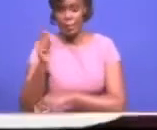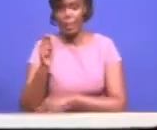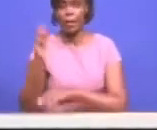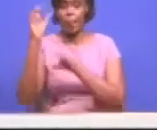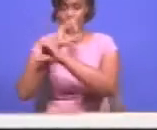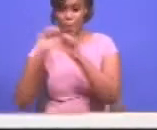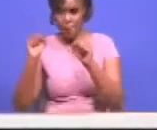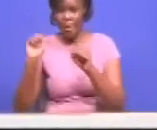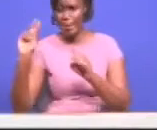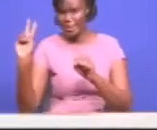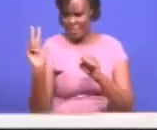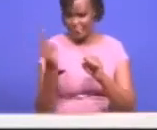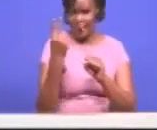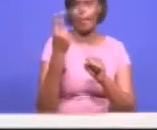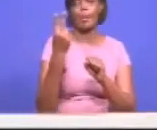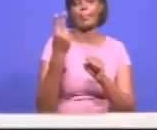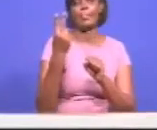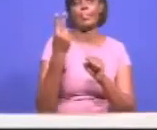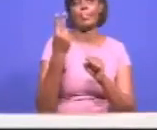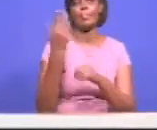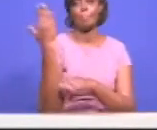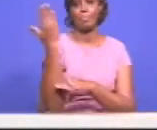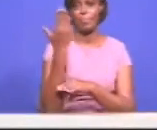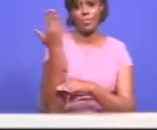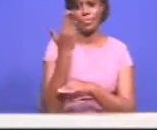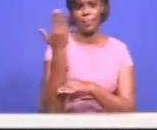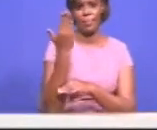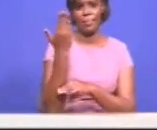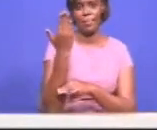by a visiting head of state.